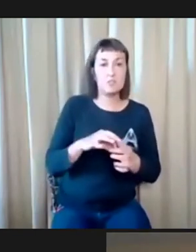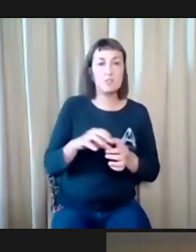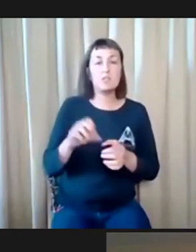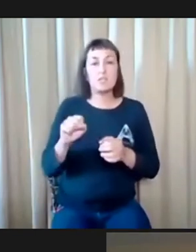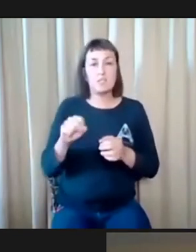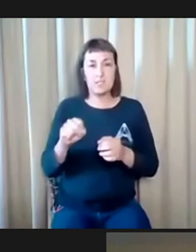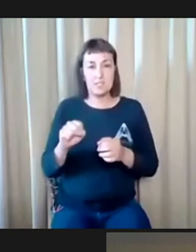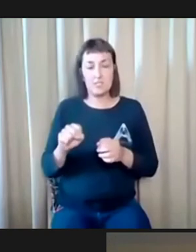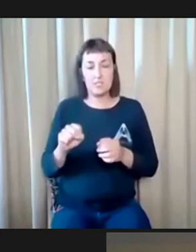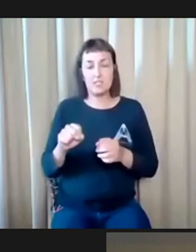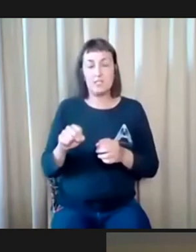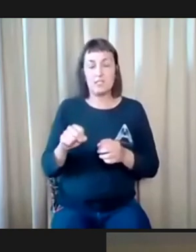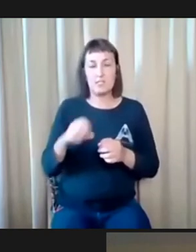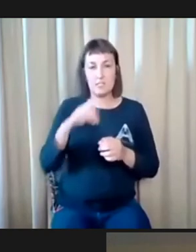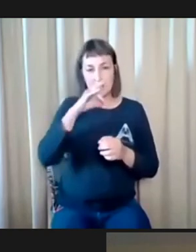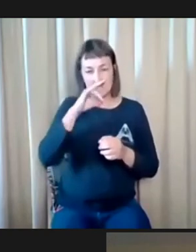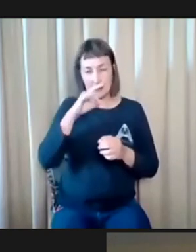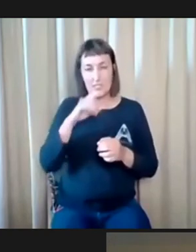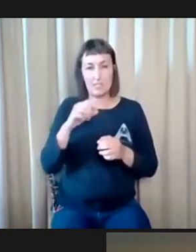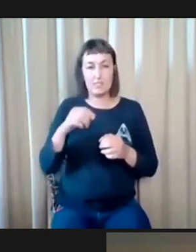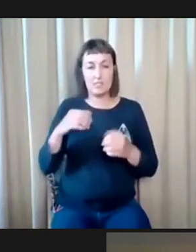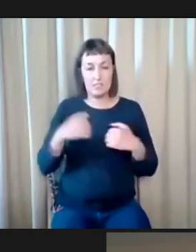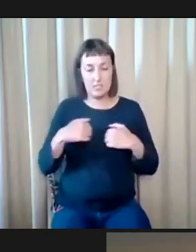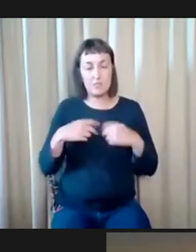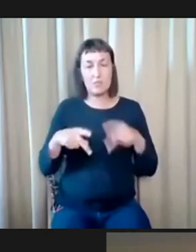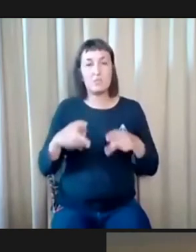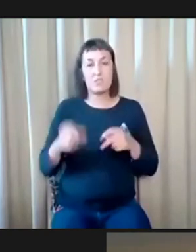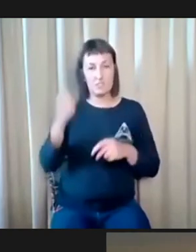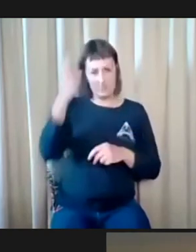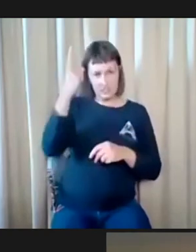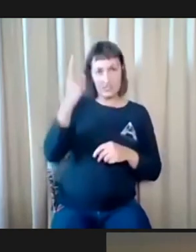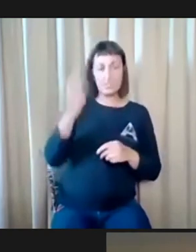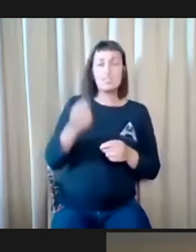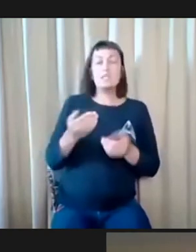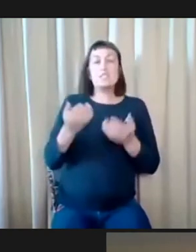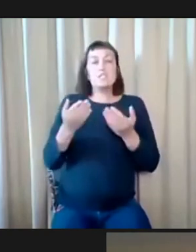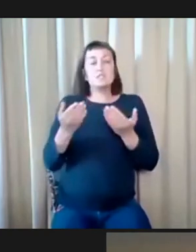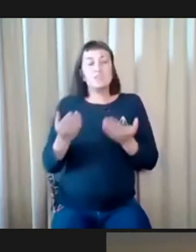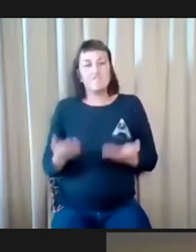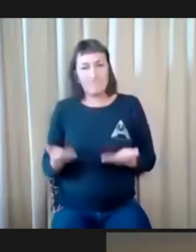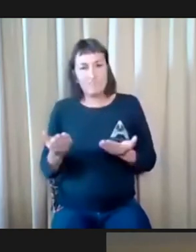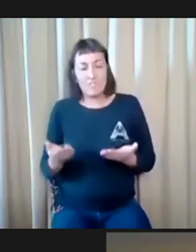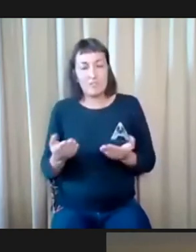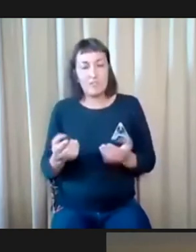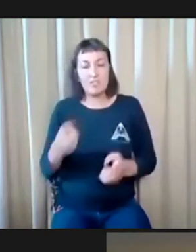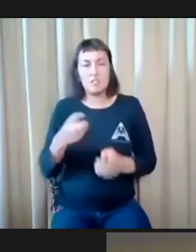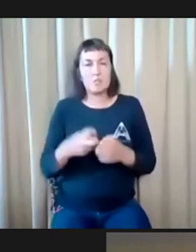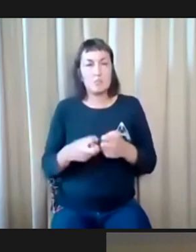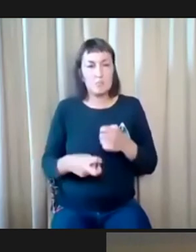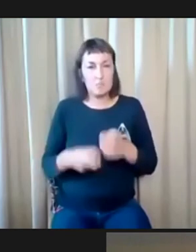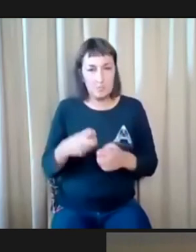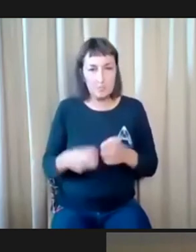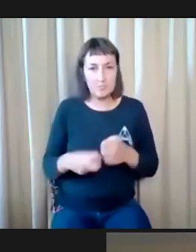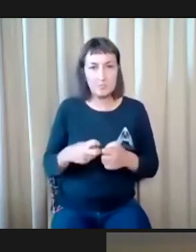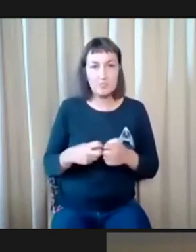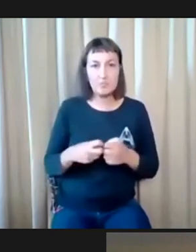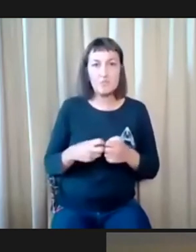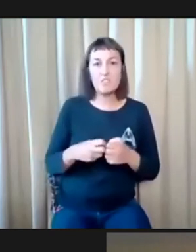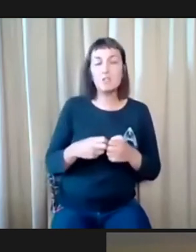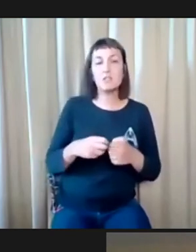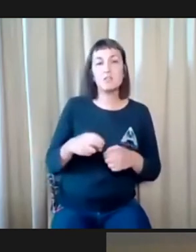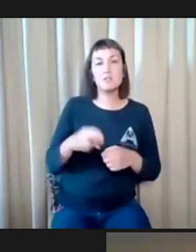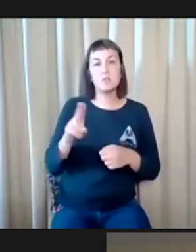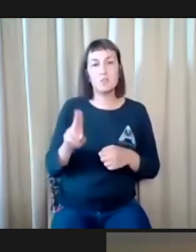it. This is a pretty heavy duty issue, as we've all seen from HSUS's